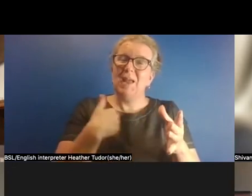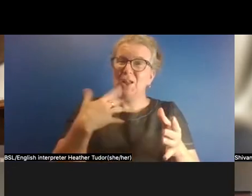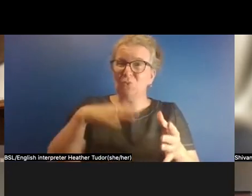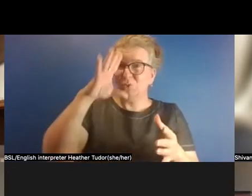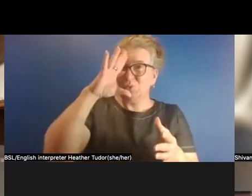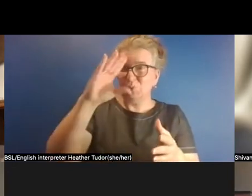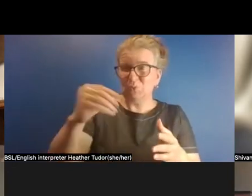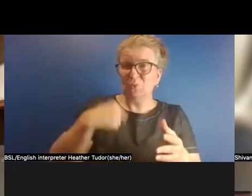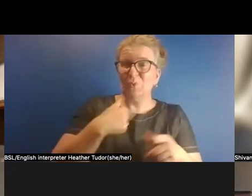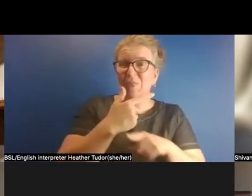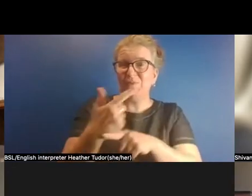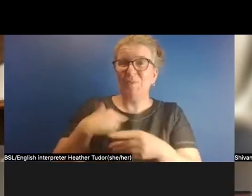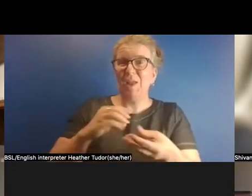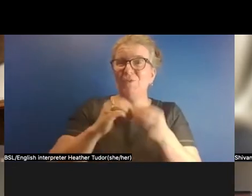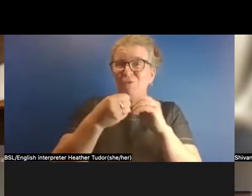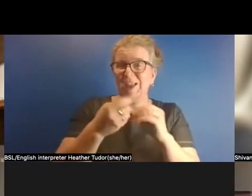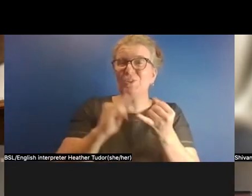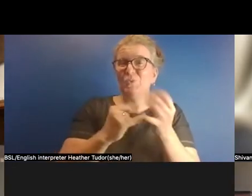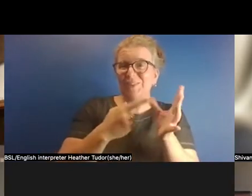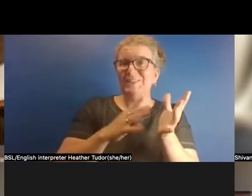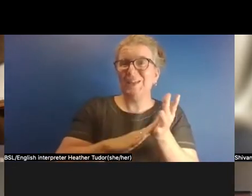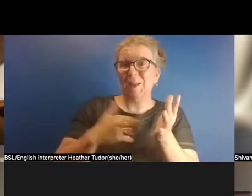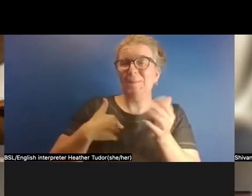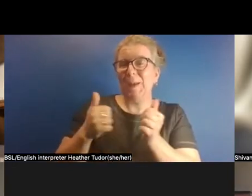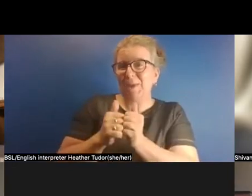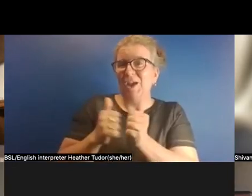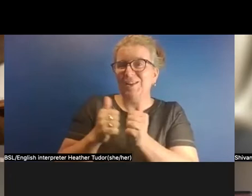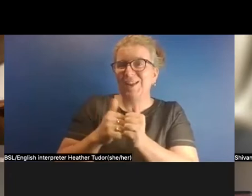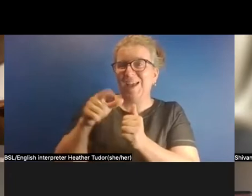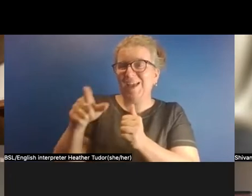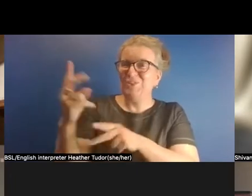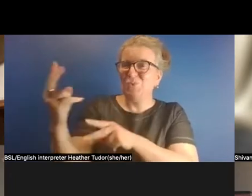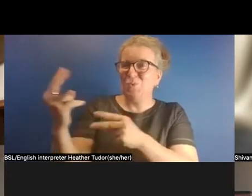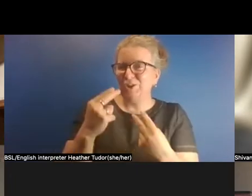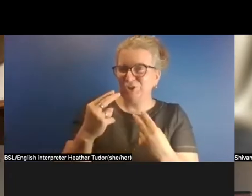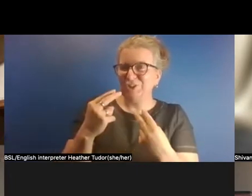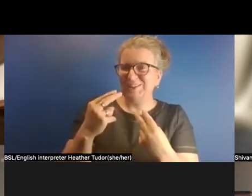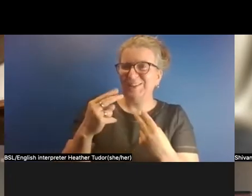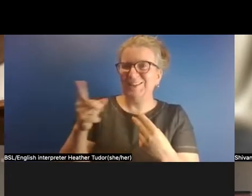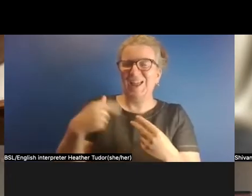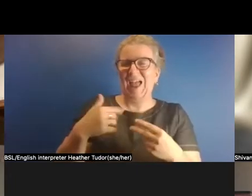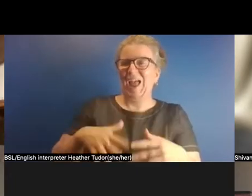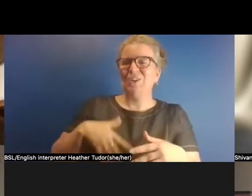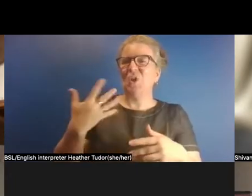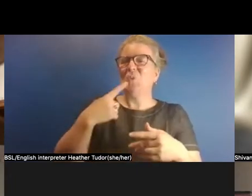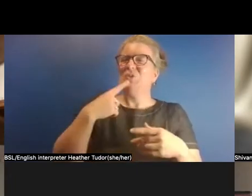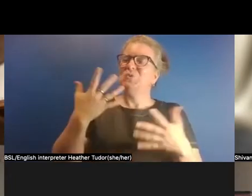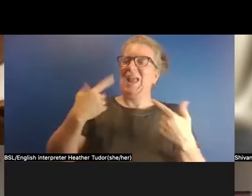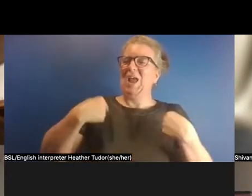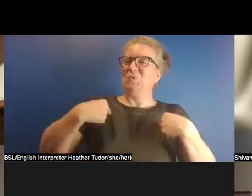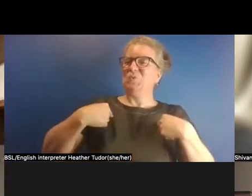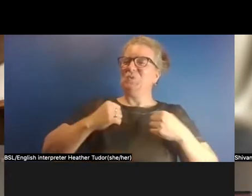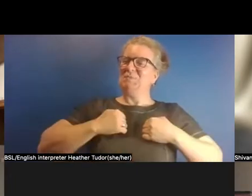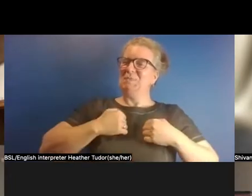who is also in the audience. I just wanted to make sure, because I'm not the only one who want to take the credit. He's there